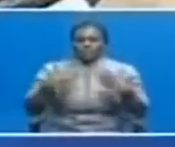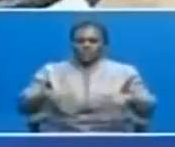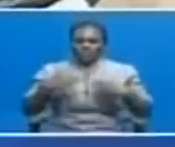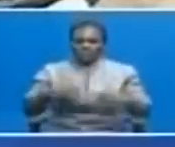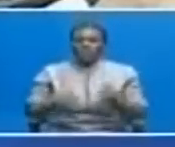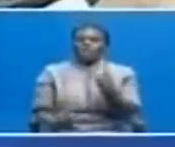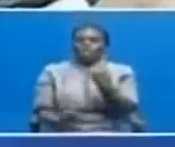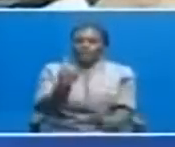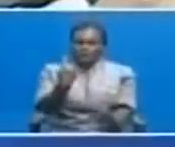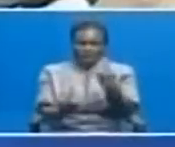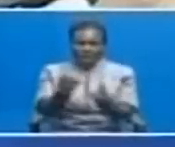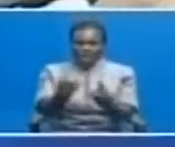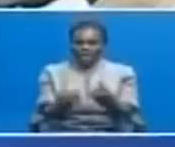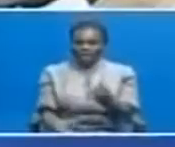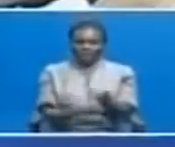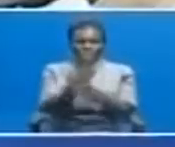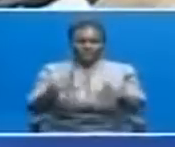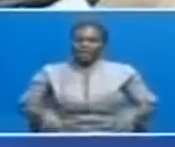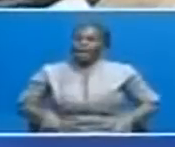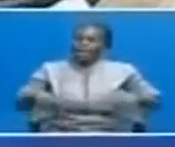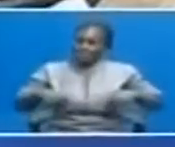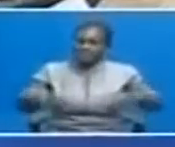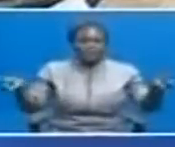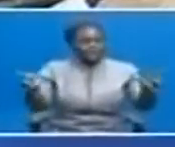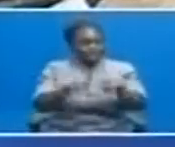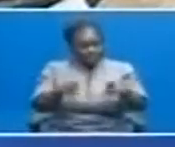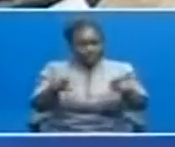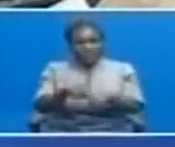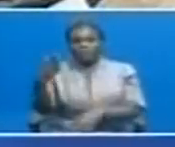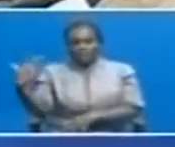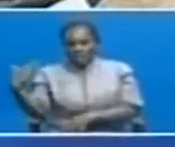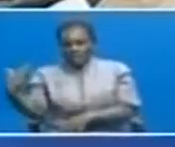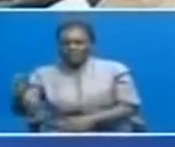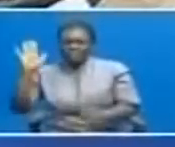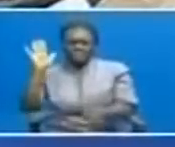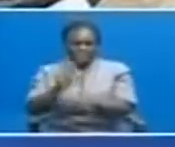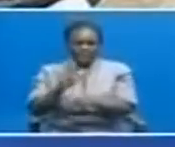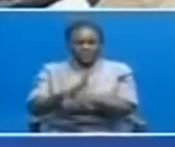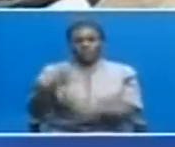a fire that has not only cost them a life but also property amounting